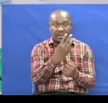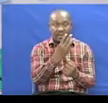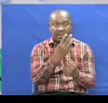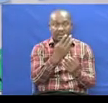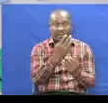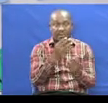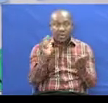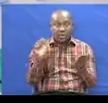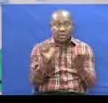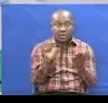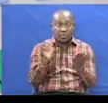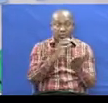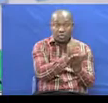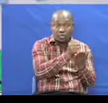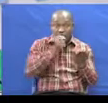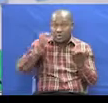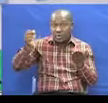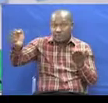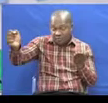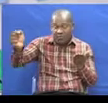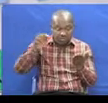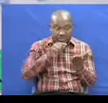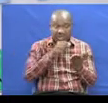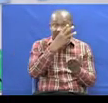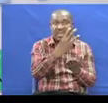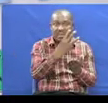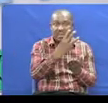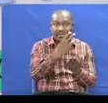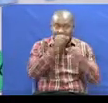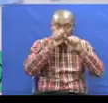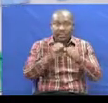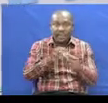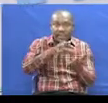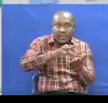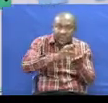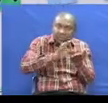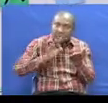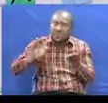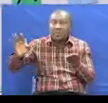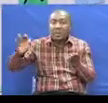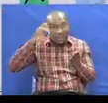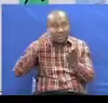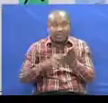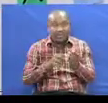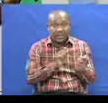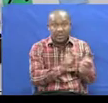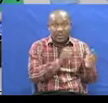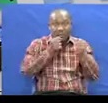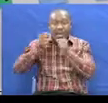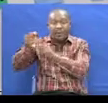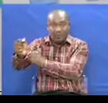in order to remove this one, we need to take away. We need to minus. So